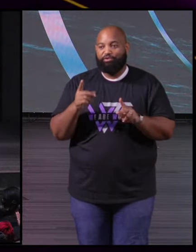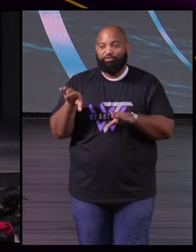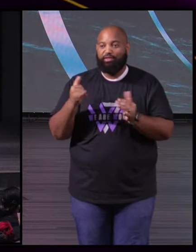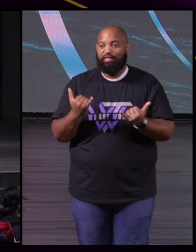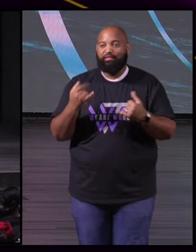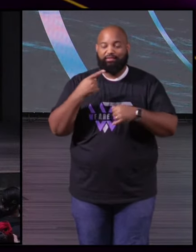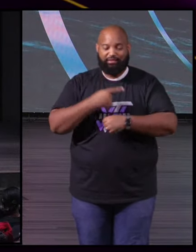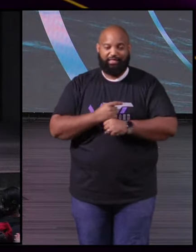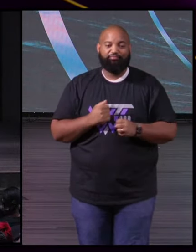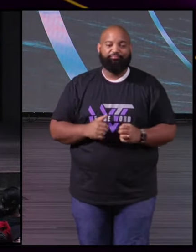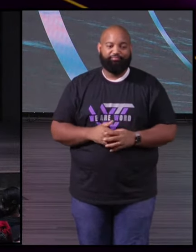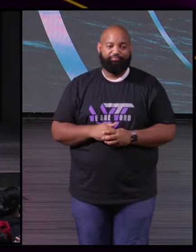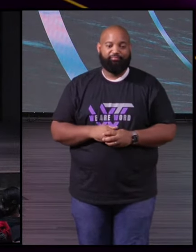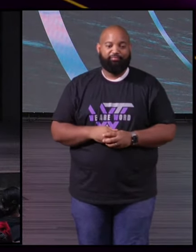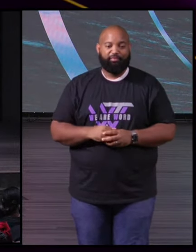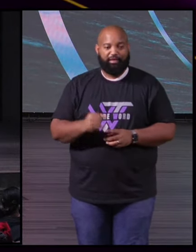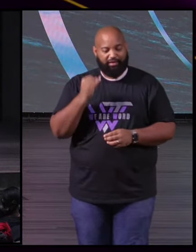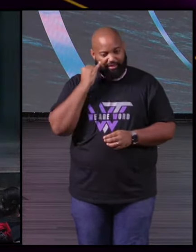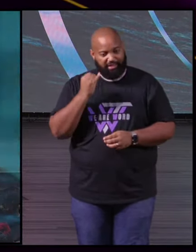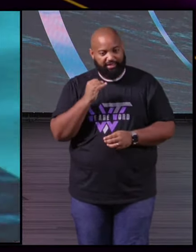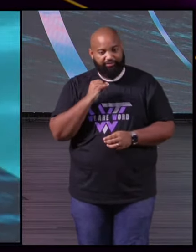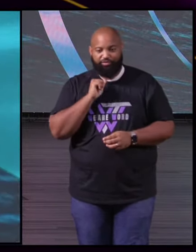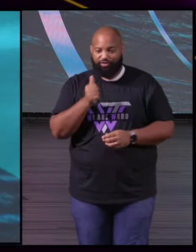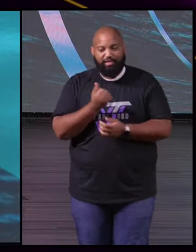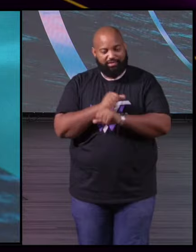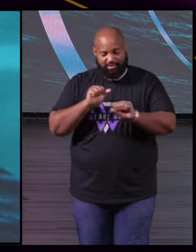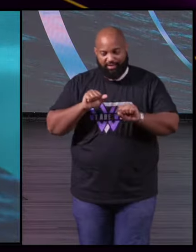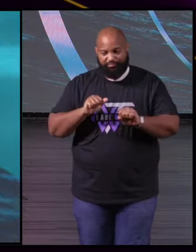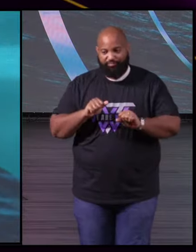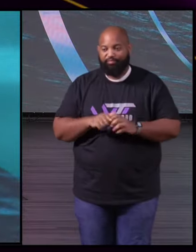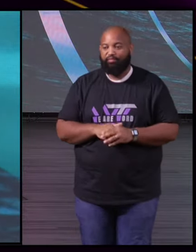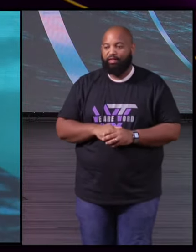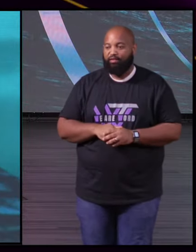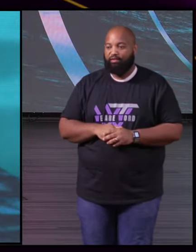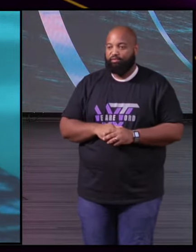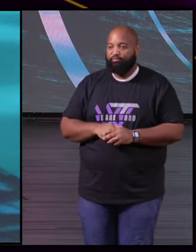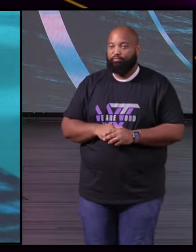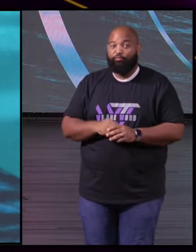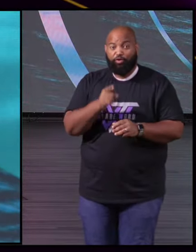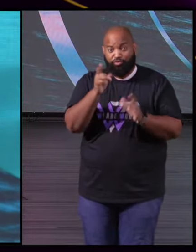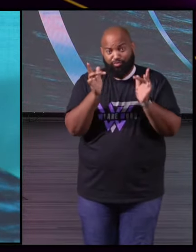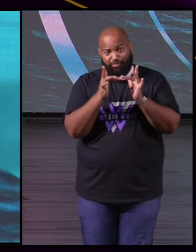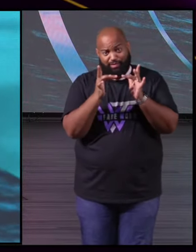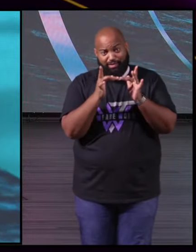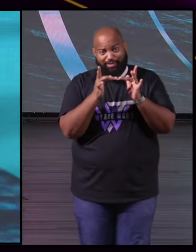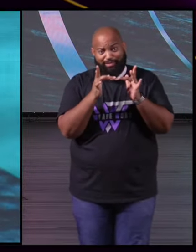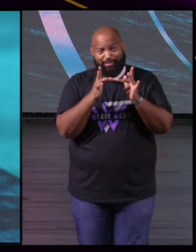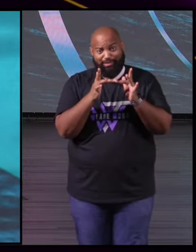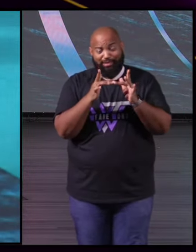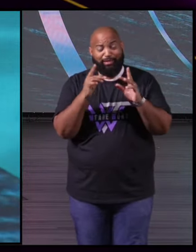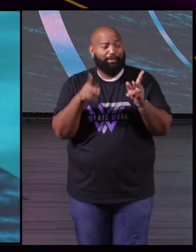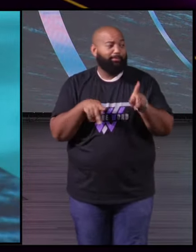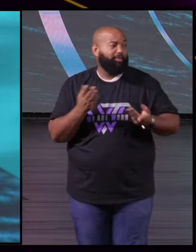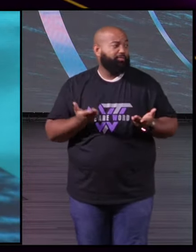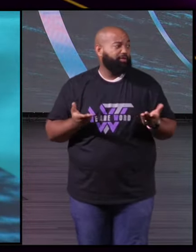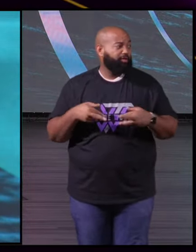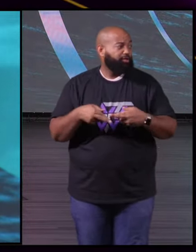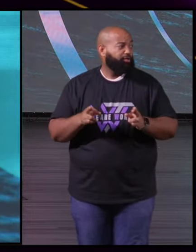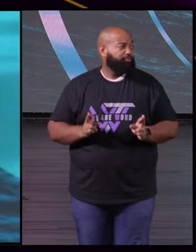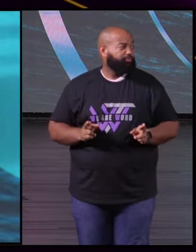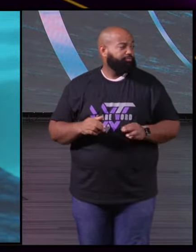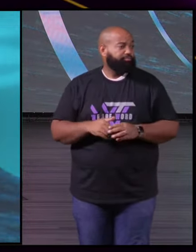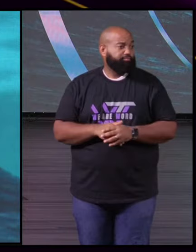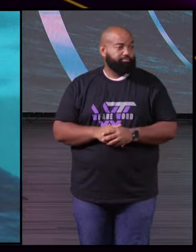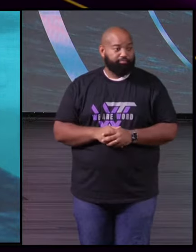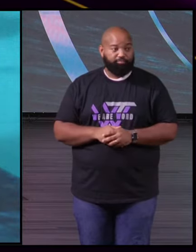to do that today if you have not already done so. That applies for you on East City as well. Thank you so much for being here